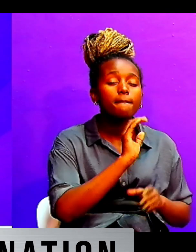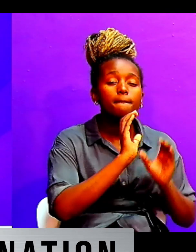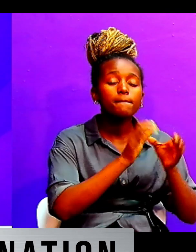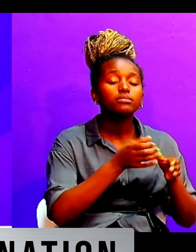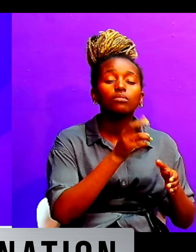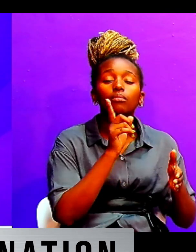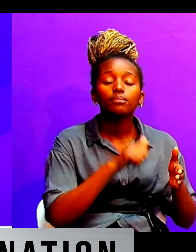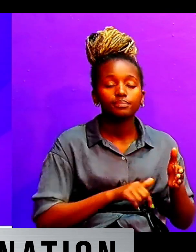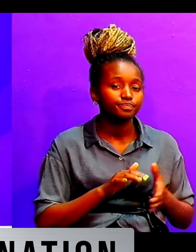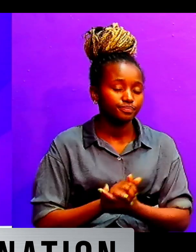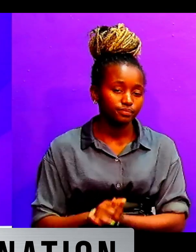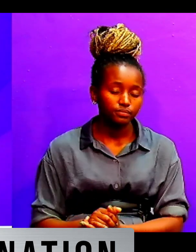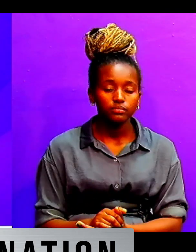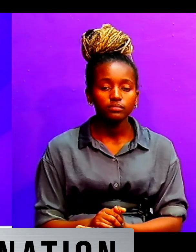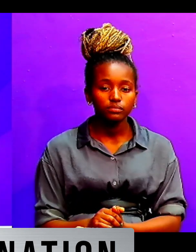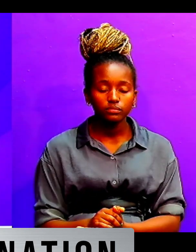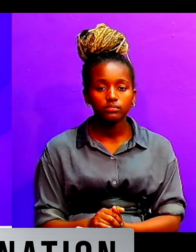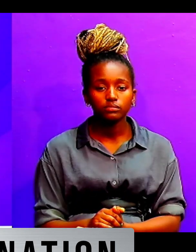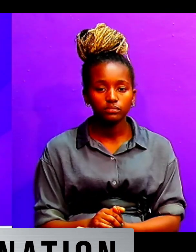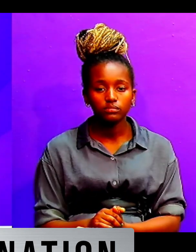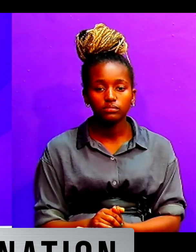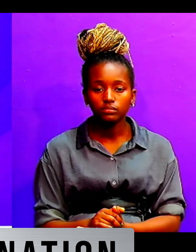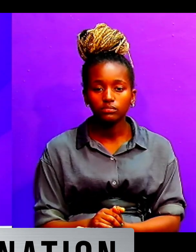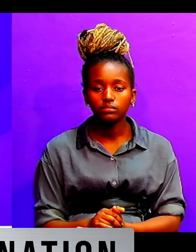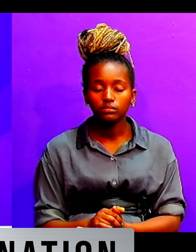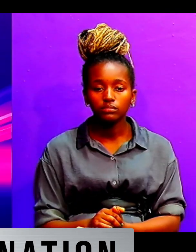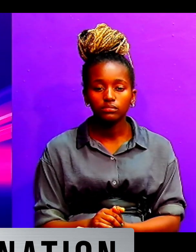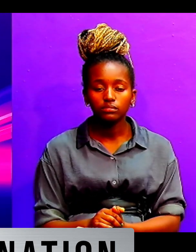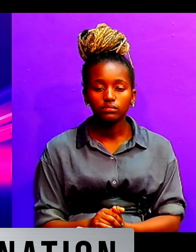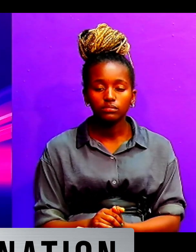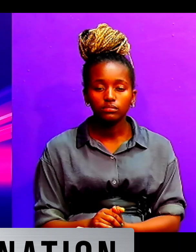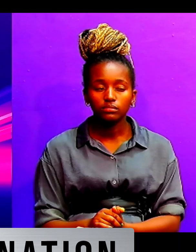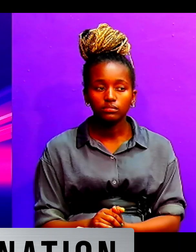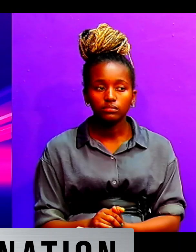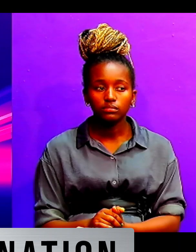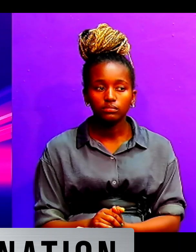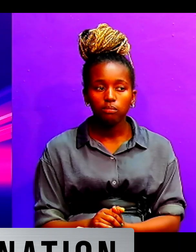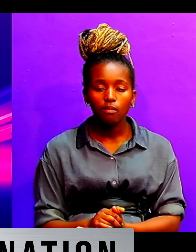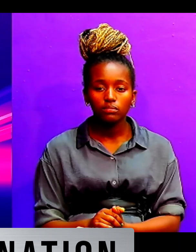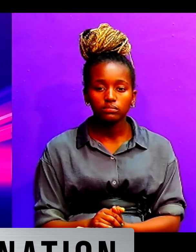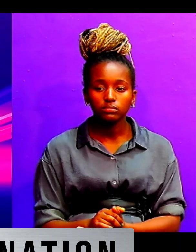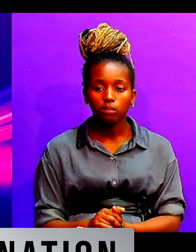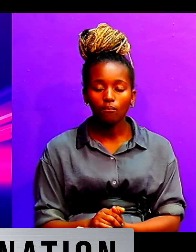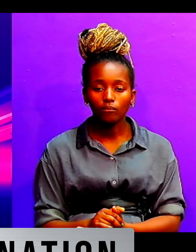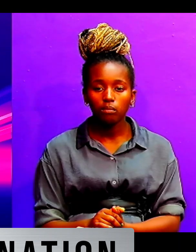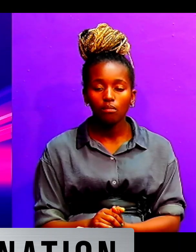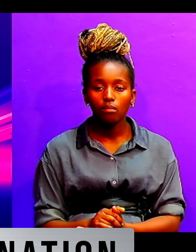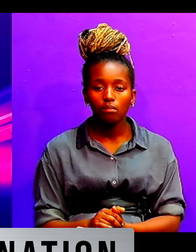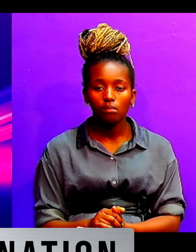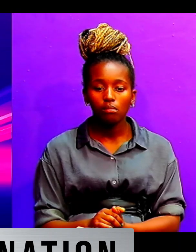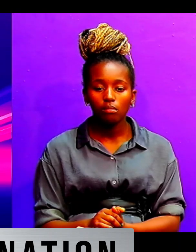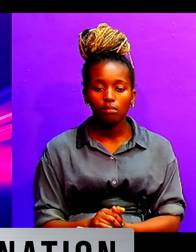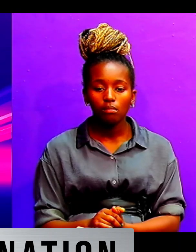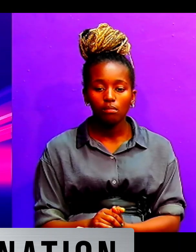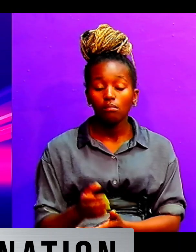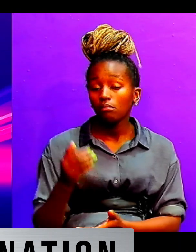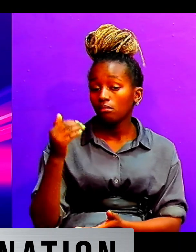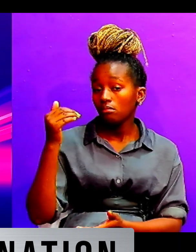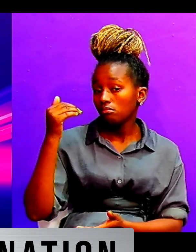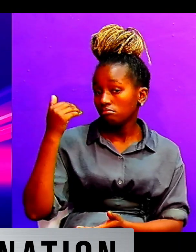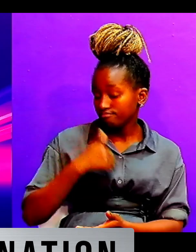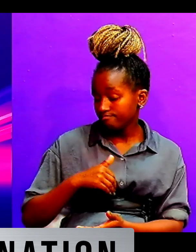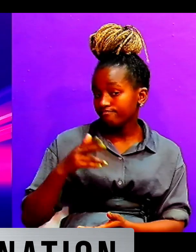and parcel of the PWD journey in politics? So I will speak about what I see in the